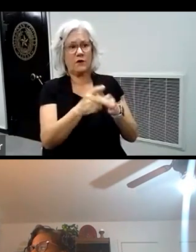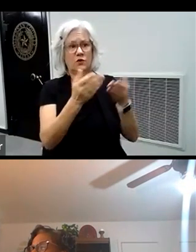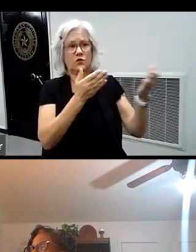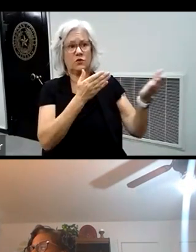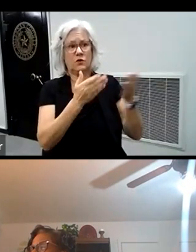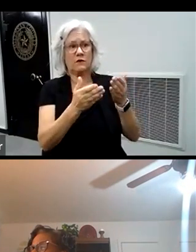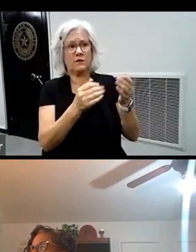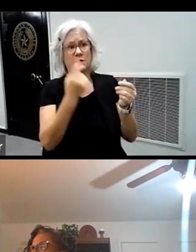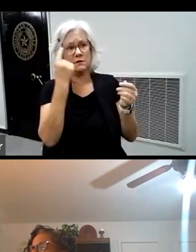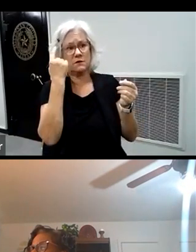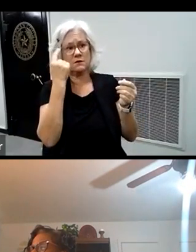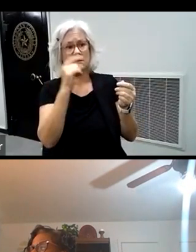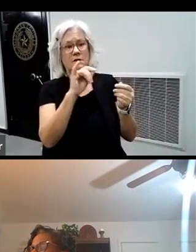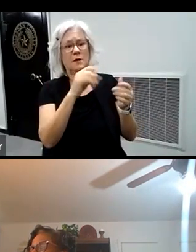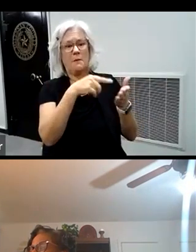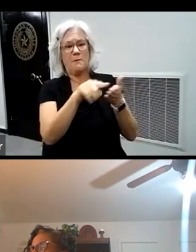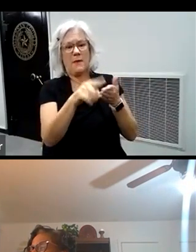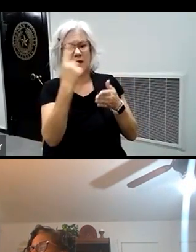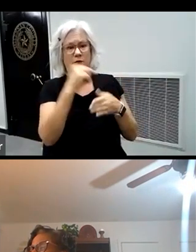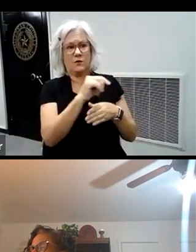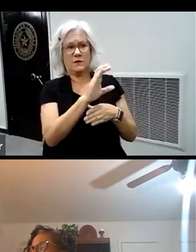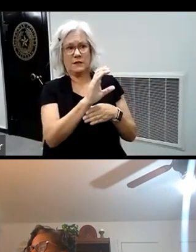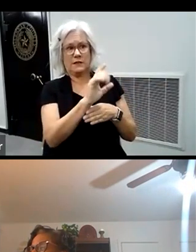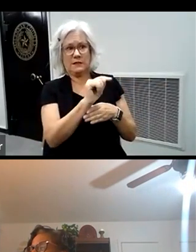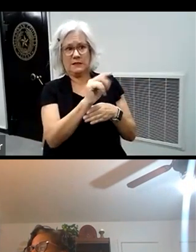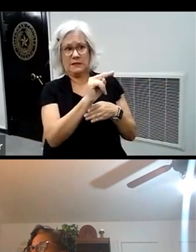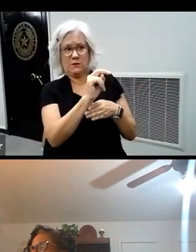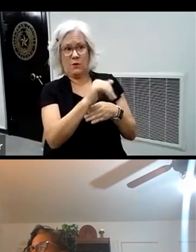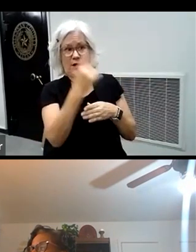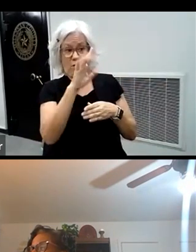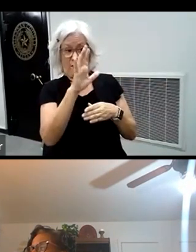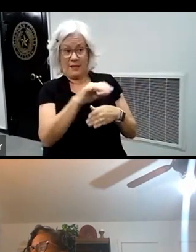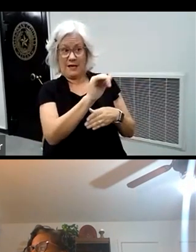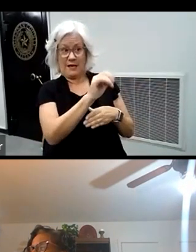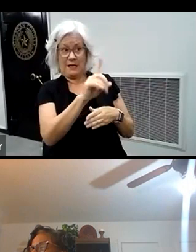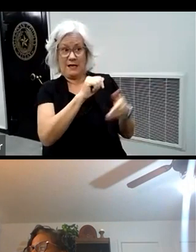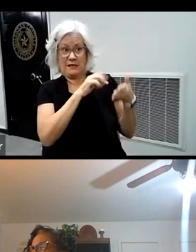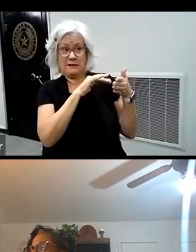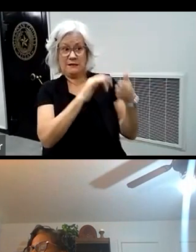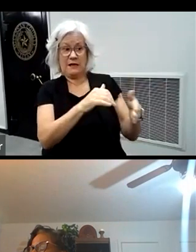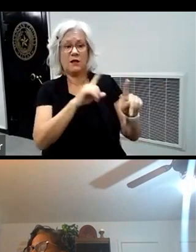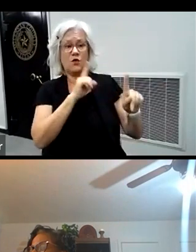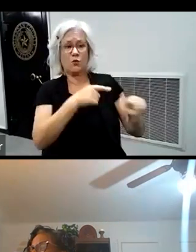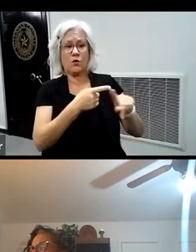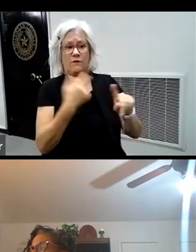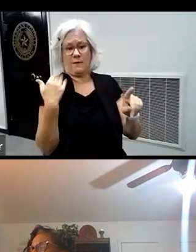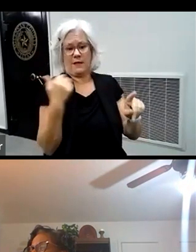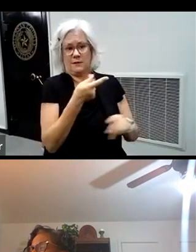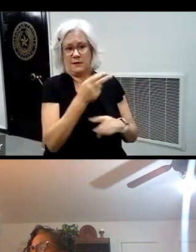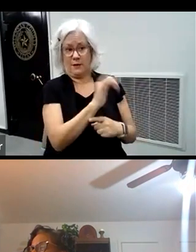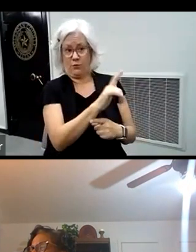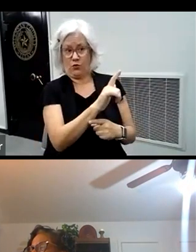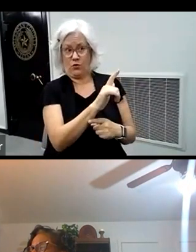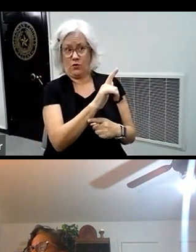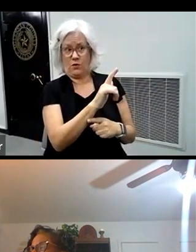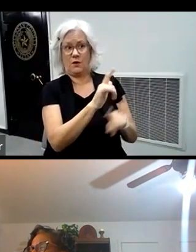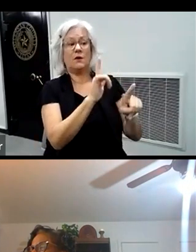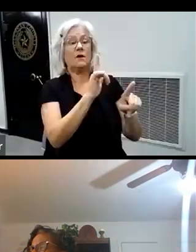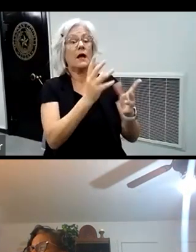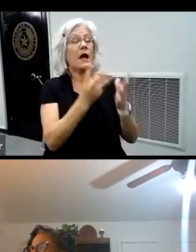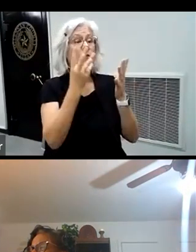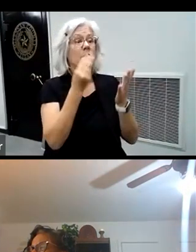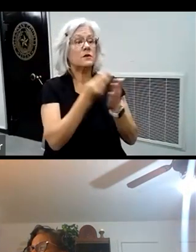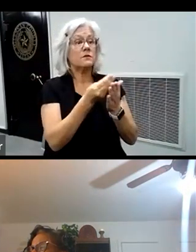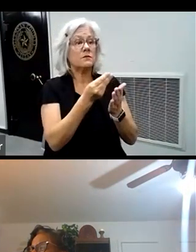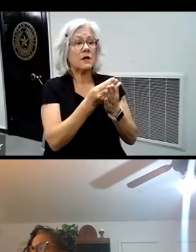for CPNY for the ADA study and report for April. The amount is